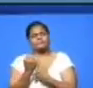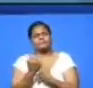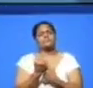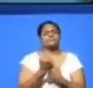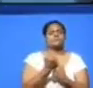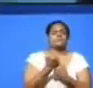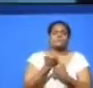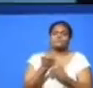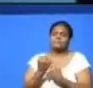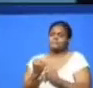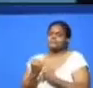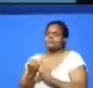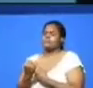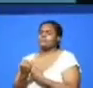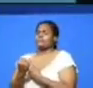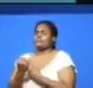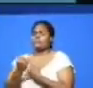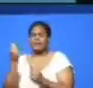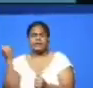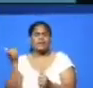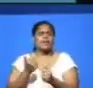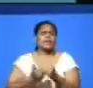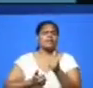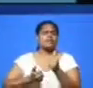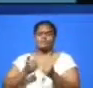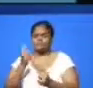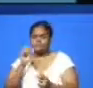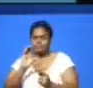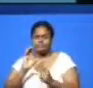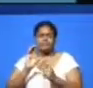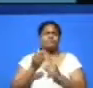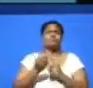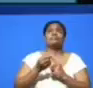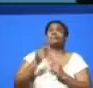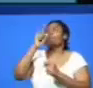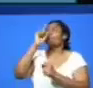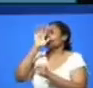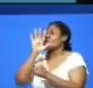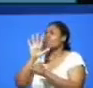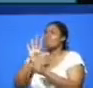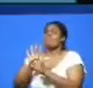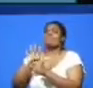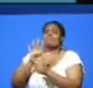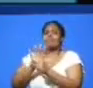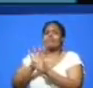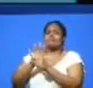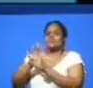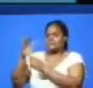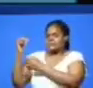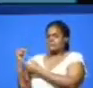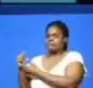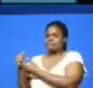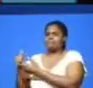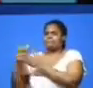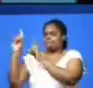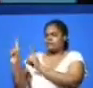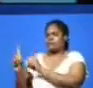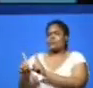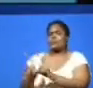face. In each situation, He promised to stand in my place.